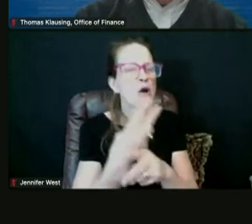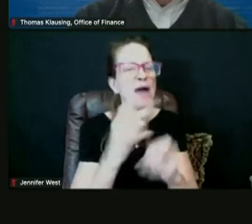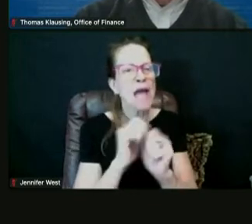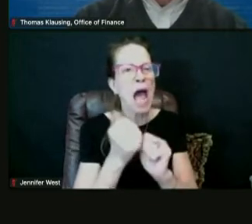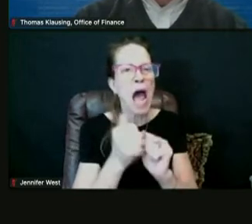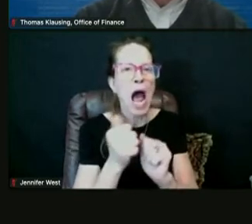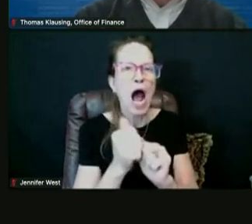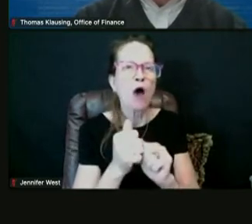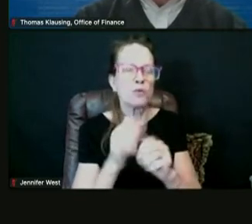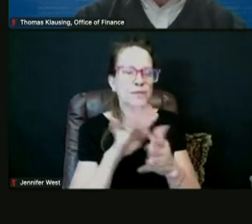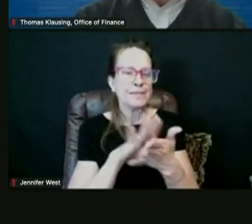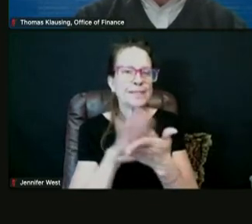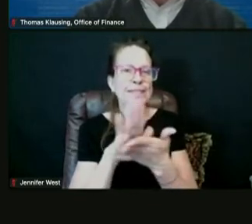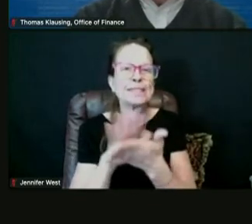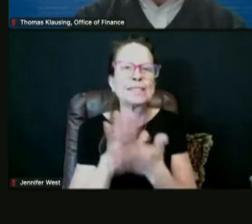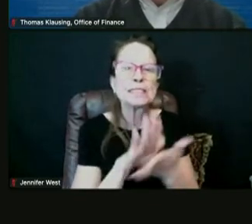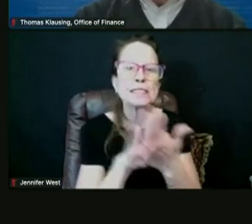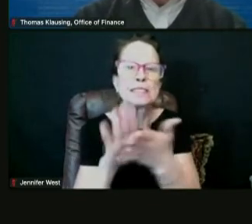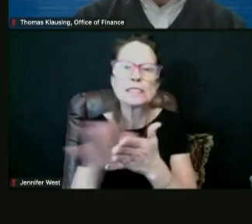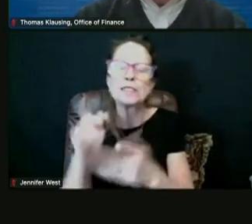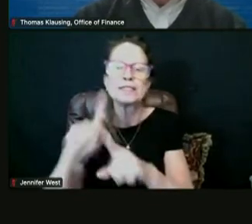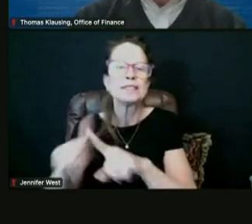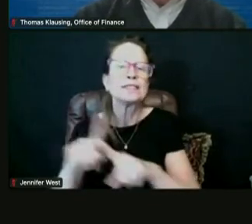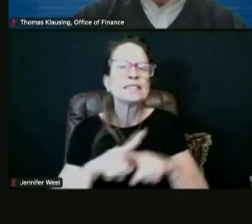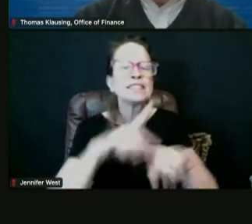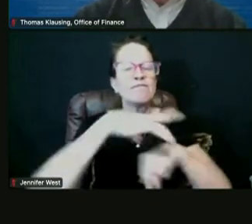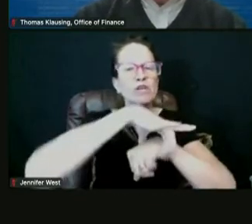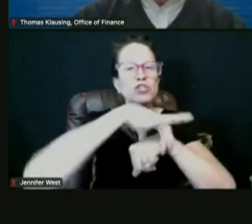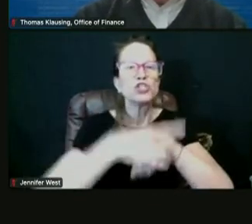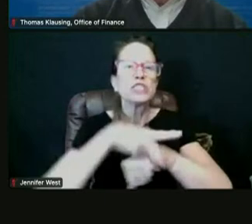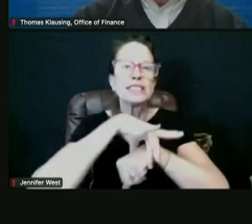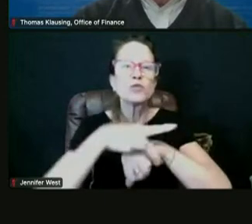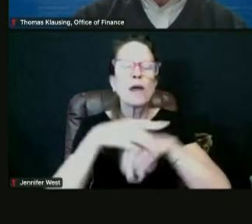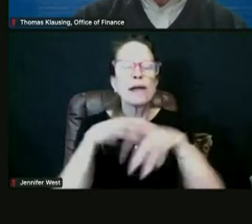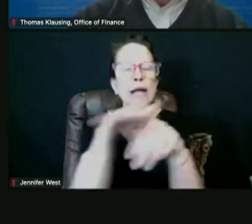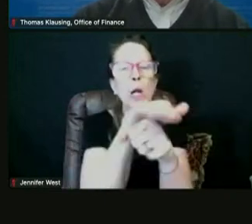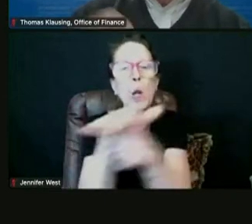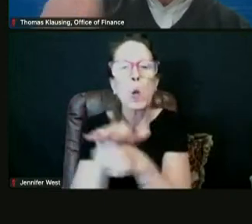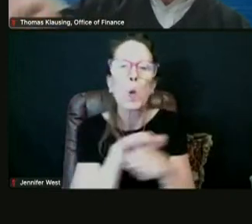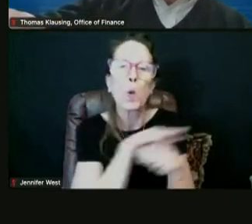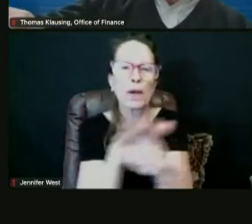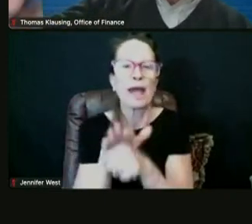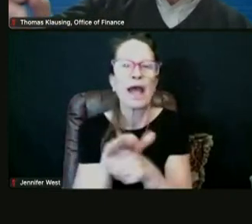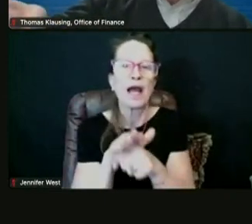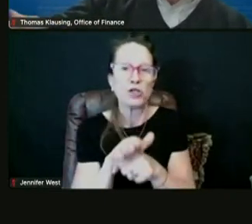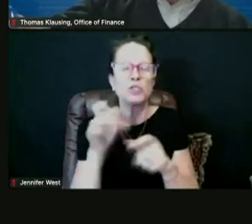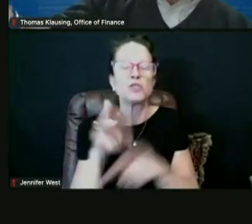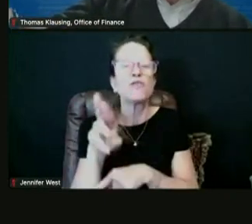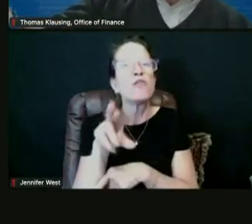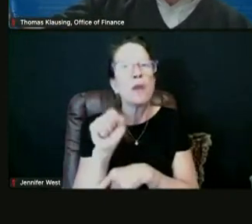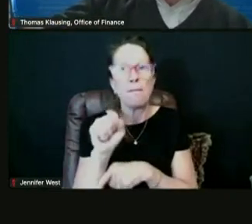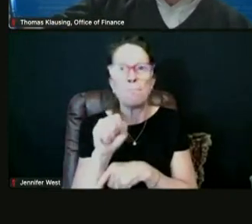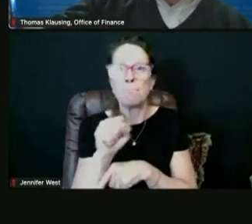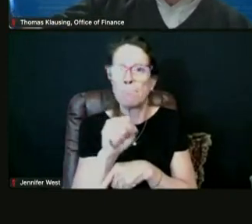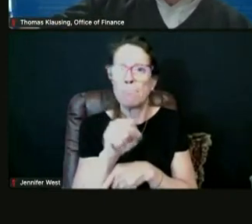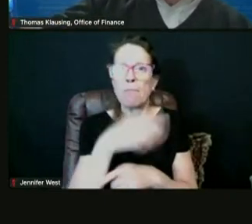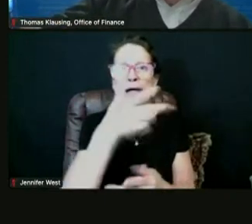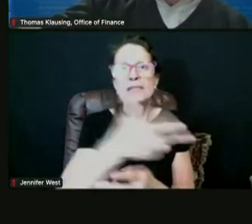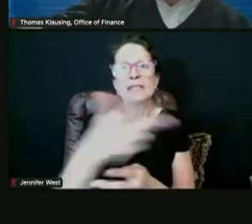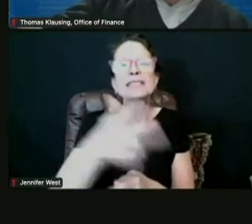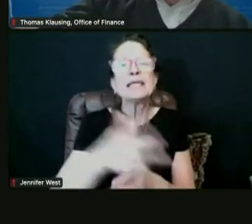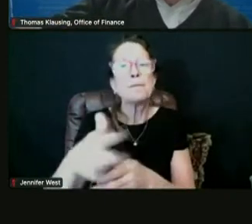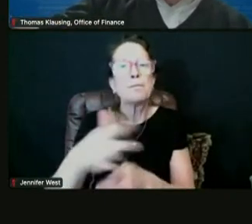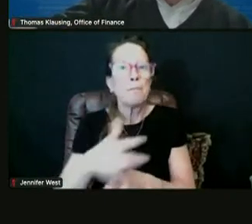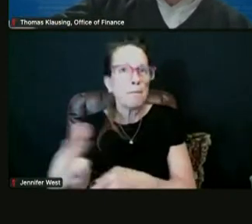think about other geographic locations and the consideration that we do have bus depots in different parts of the